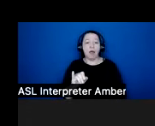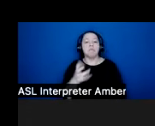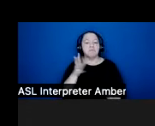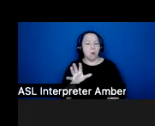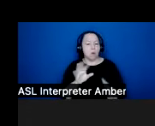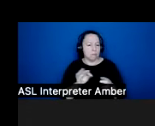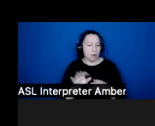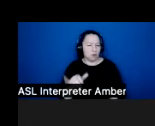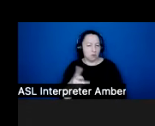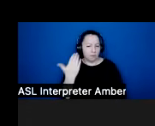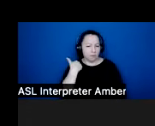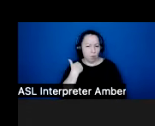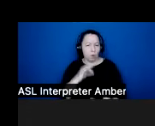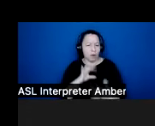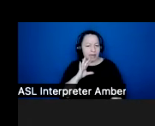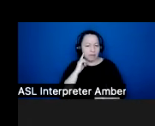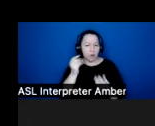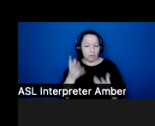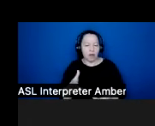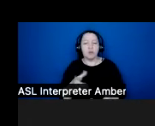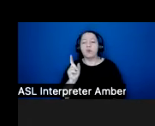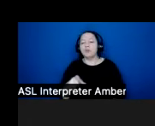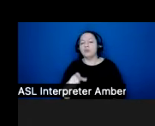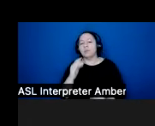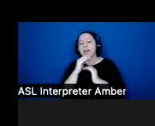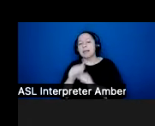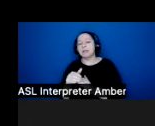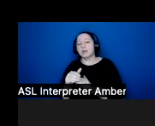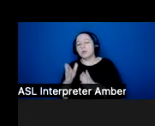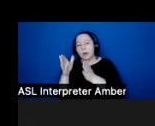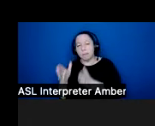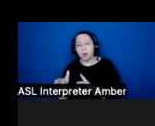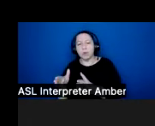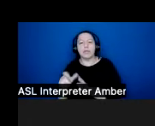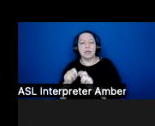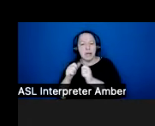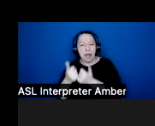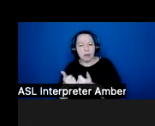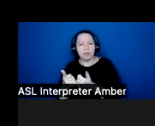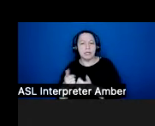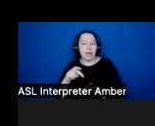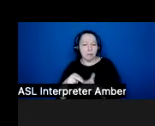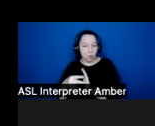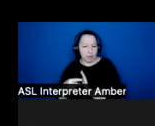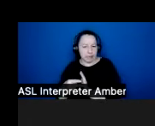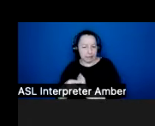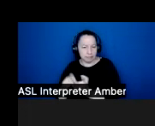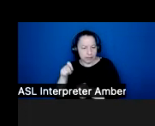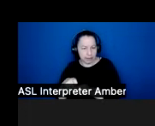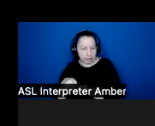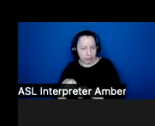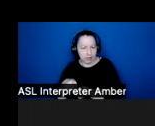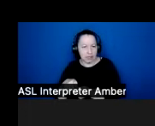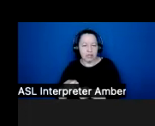it should be limited to a person and an agency and a purpose. Okay, it should be